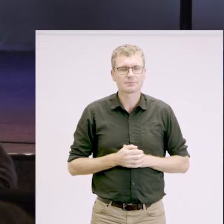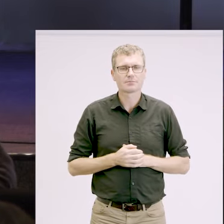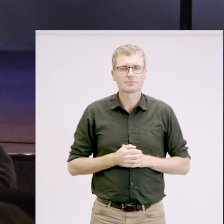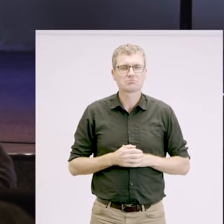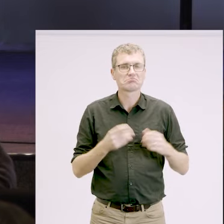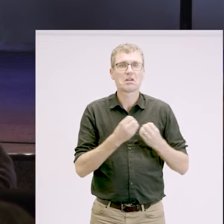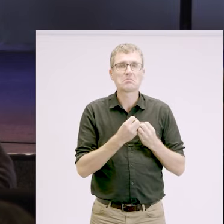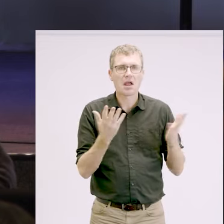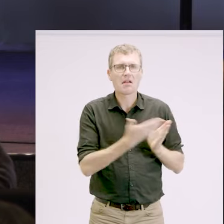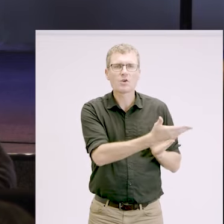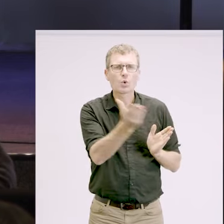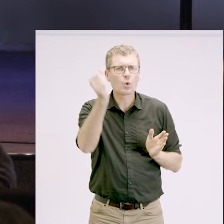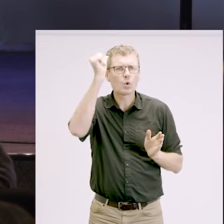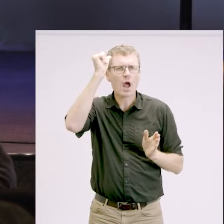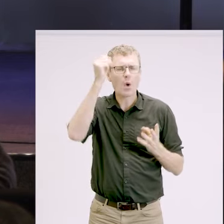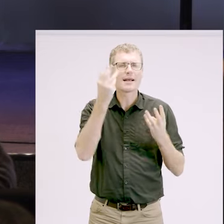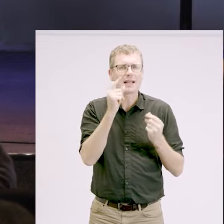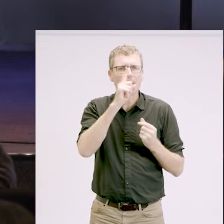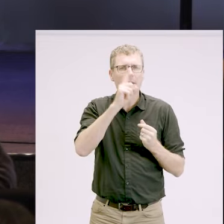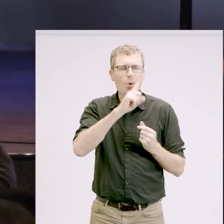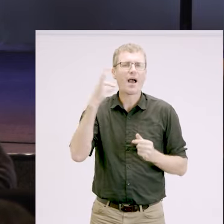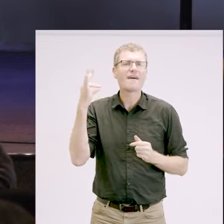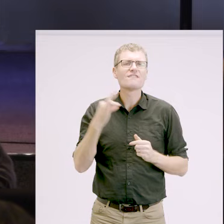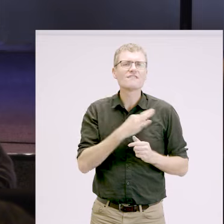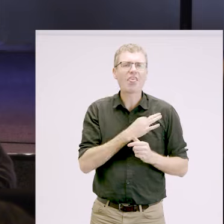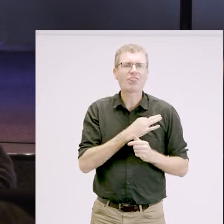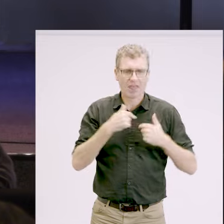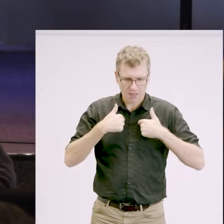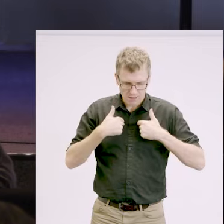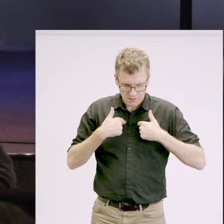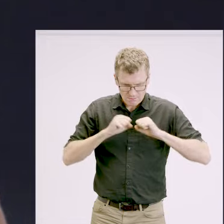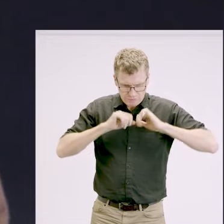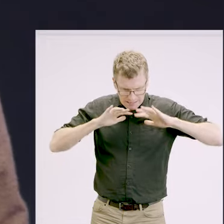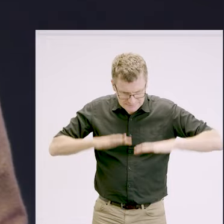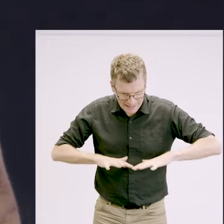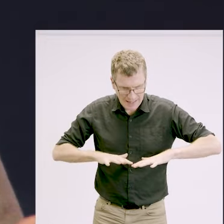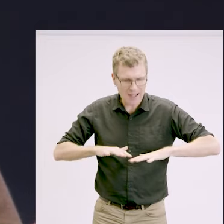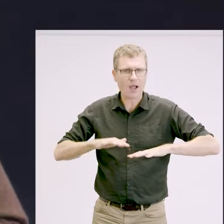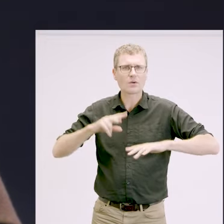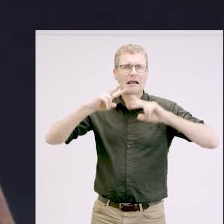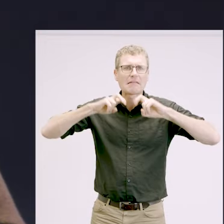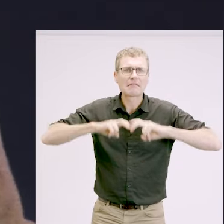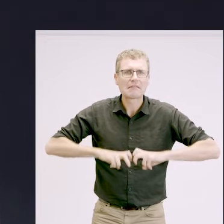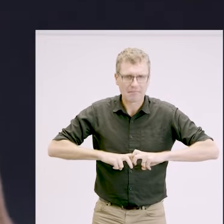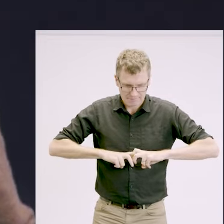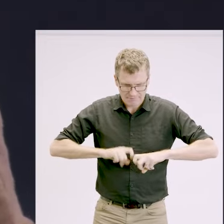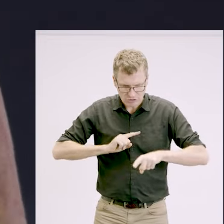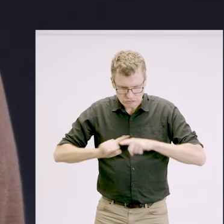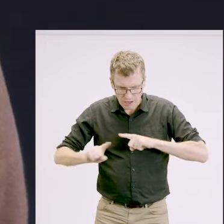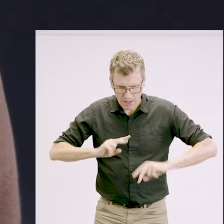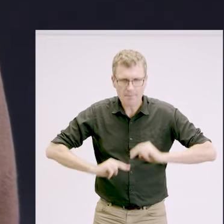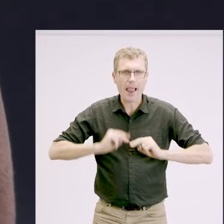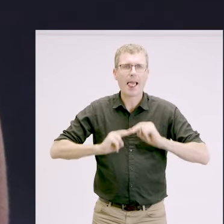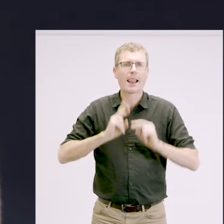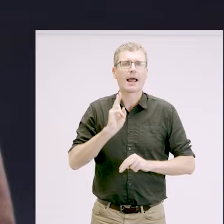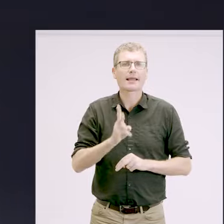bit, right? Many of us may know people who've walked through seasons of faith deconstruction or even had some experience of that